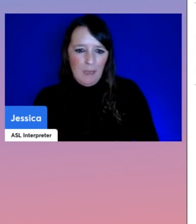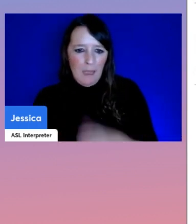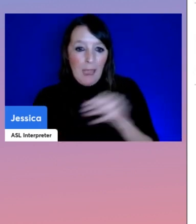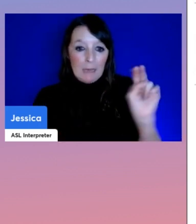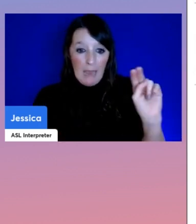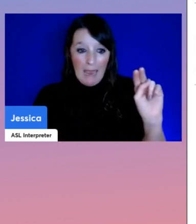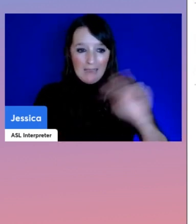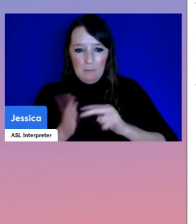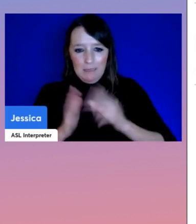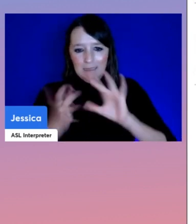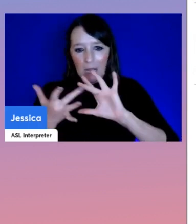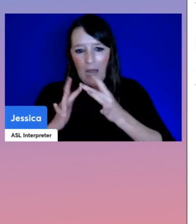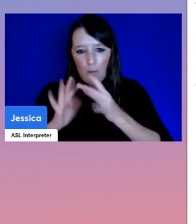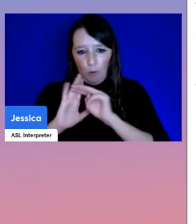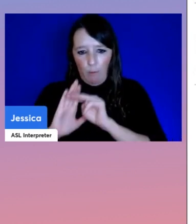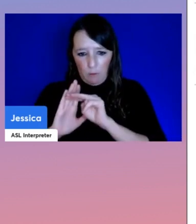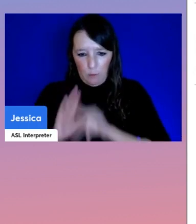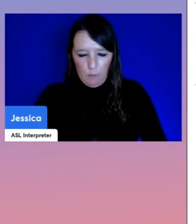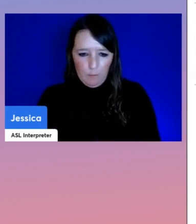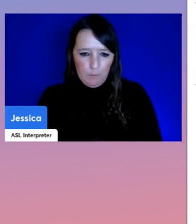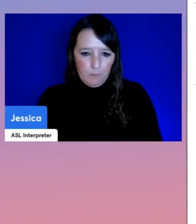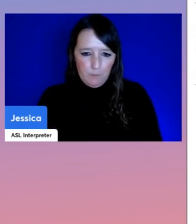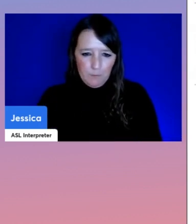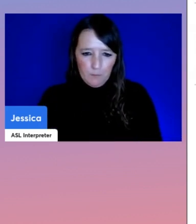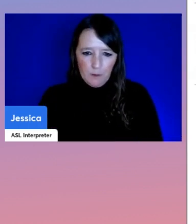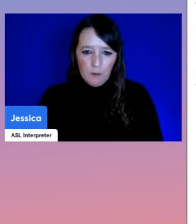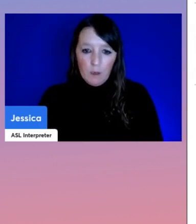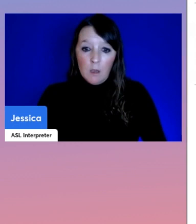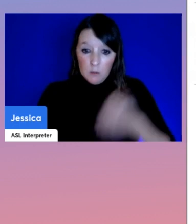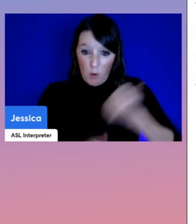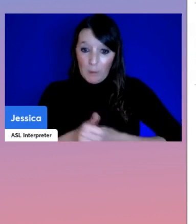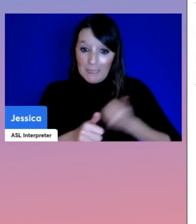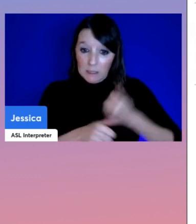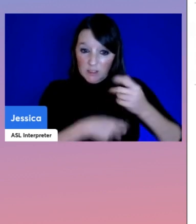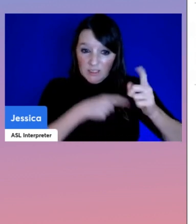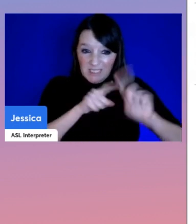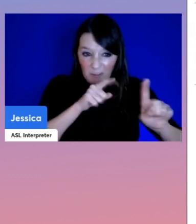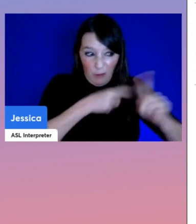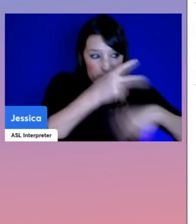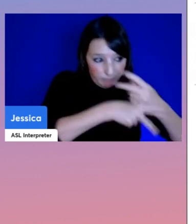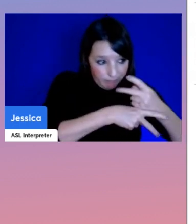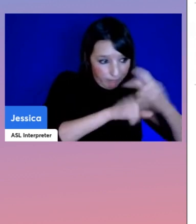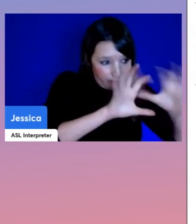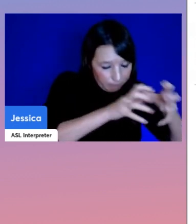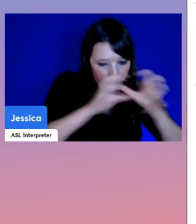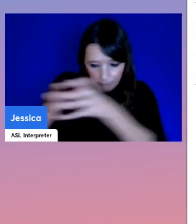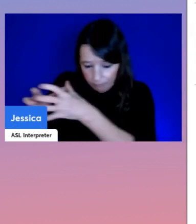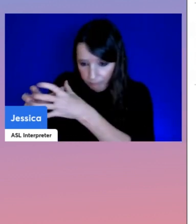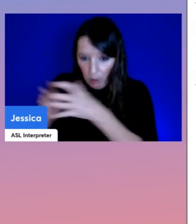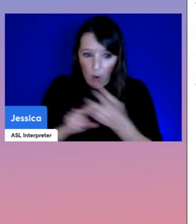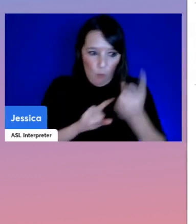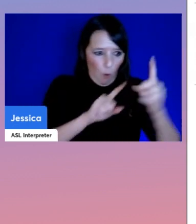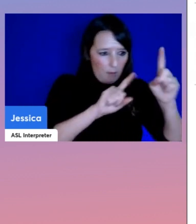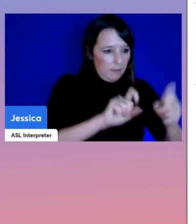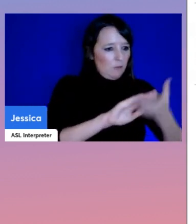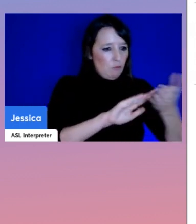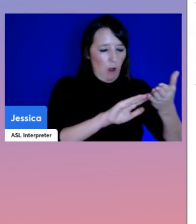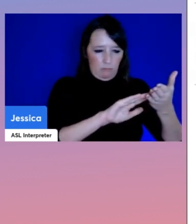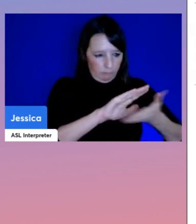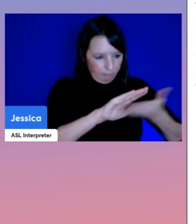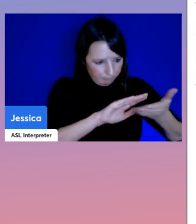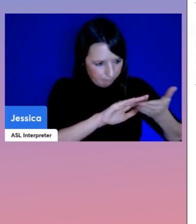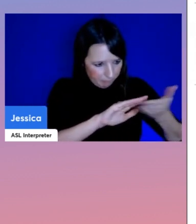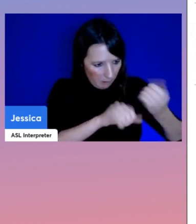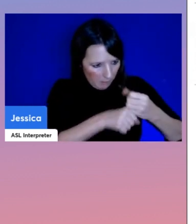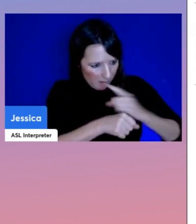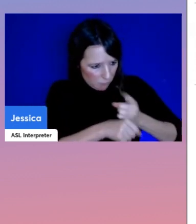basically. So we see that for each permutation of the different versions of my modules, one test is run just to verify the compatibility